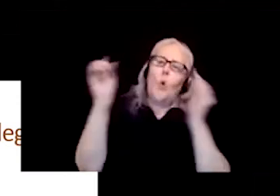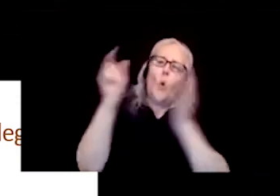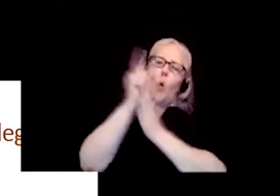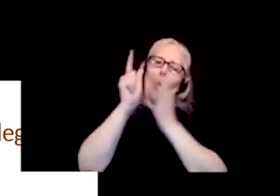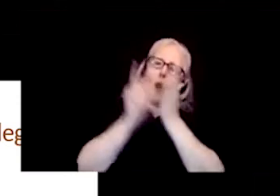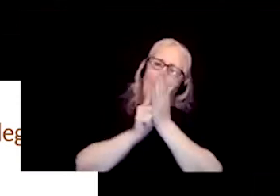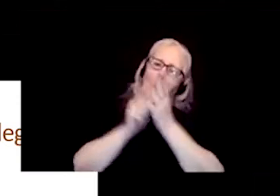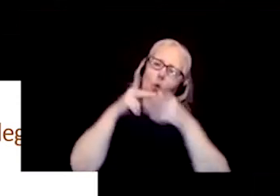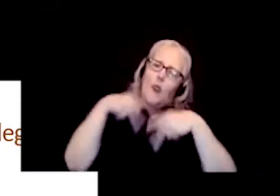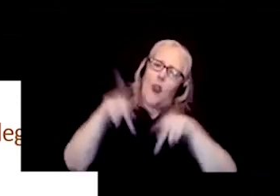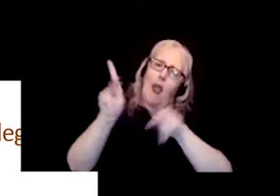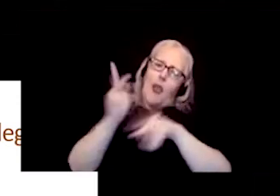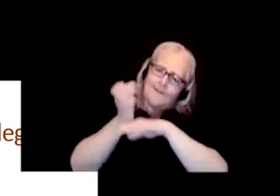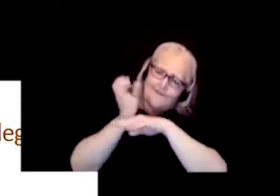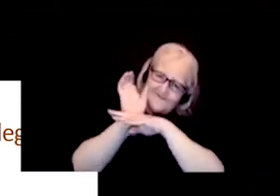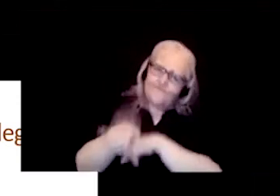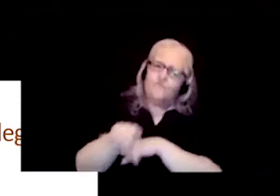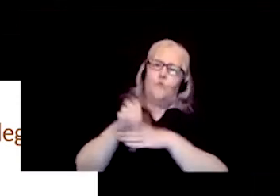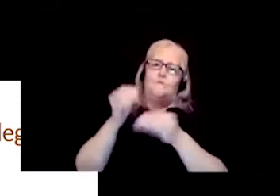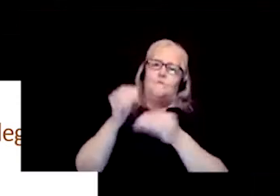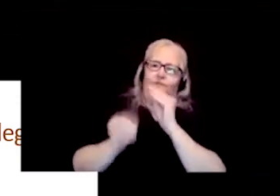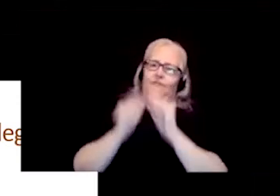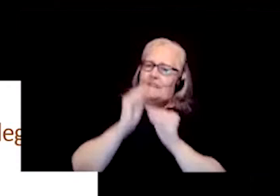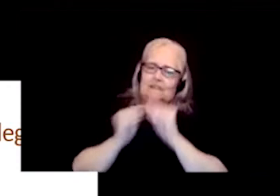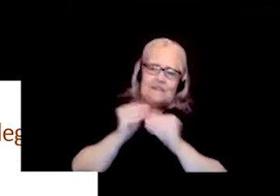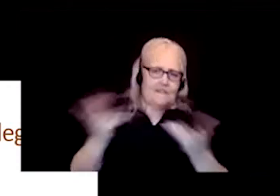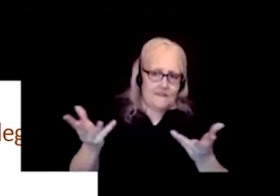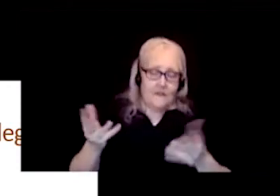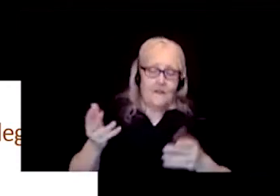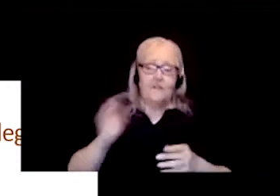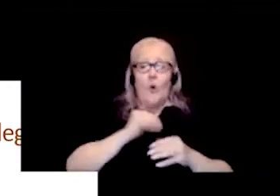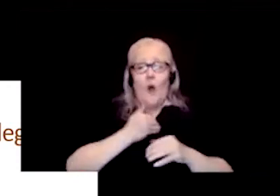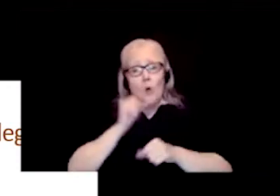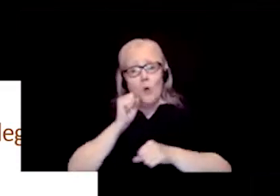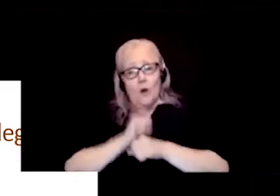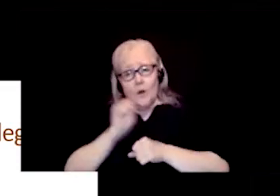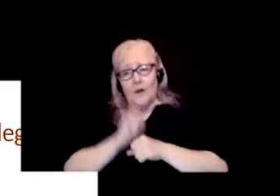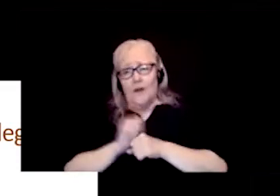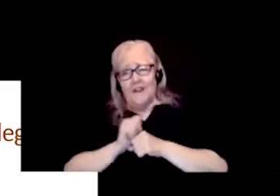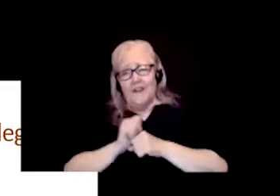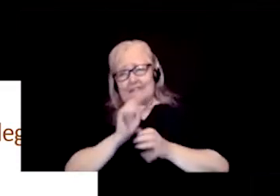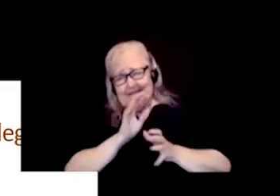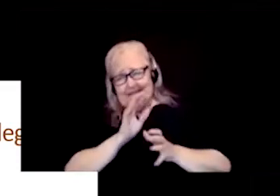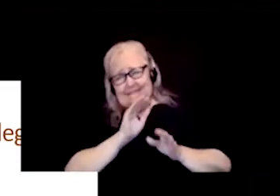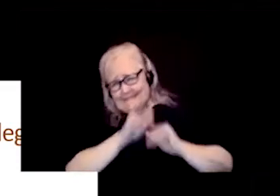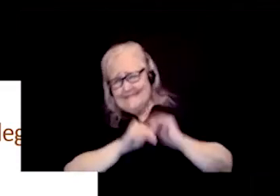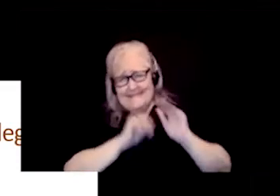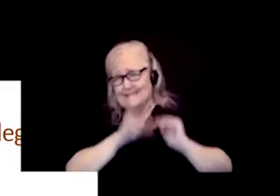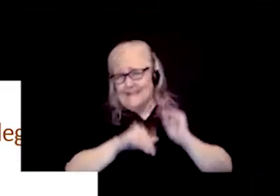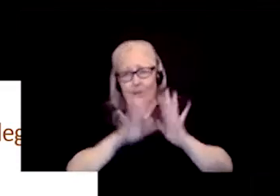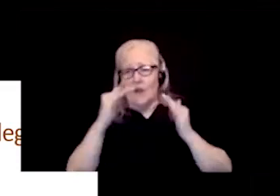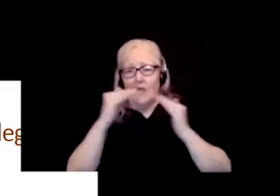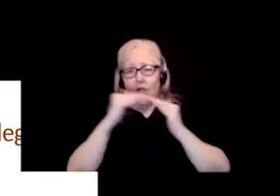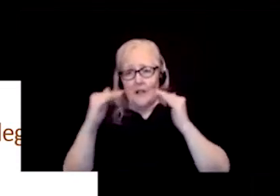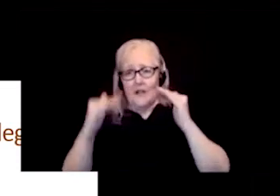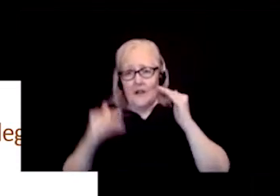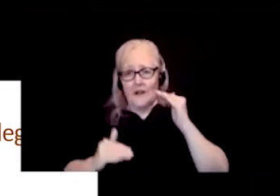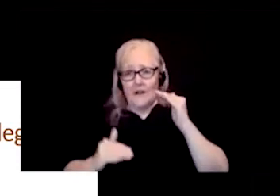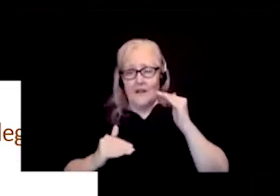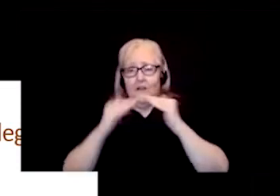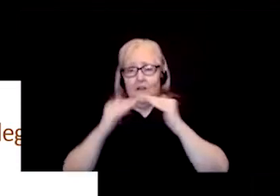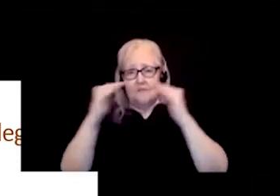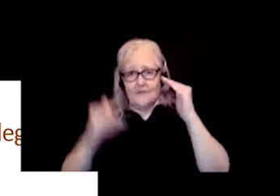All of us as equity advocates who continue to make the case that inequities are solely socially